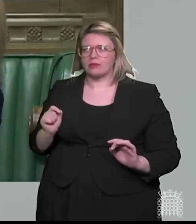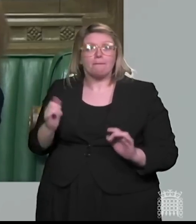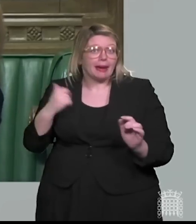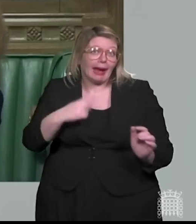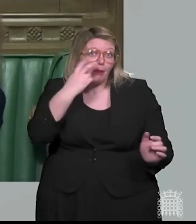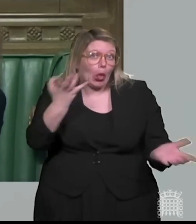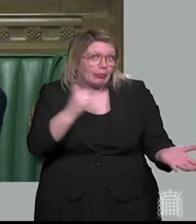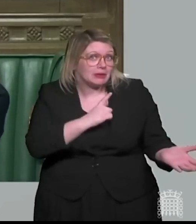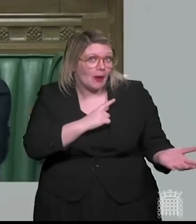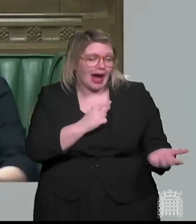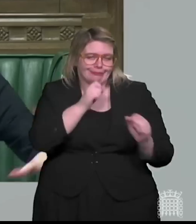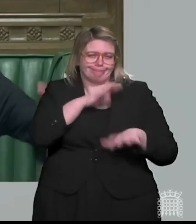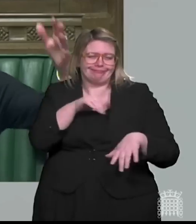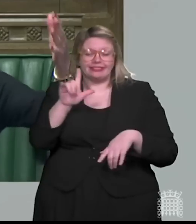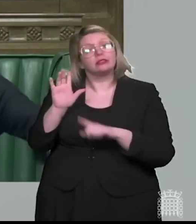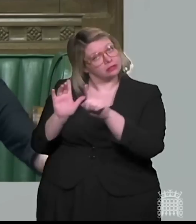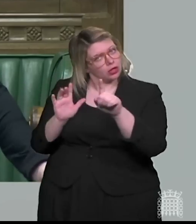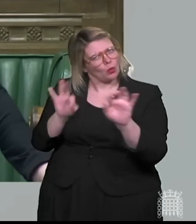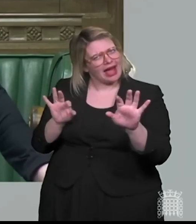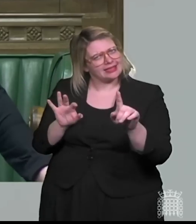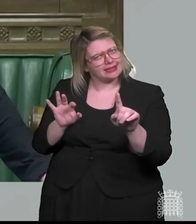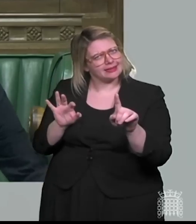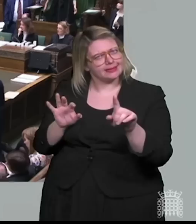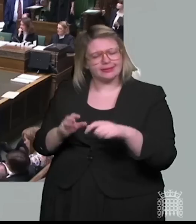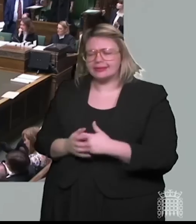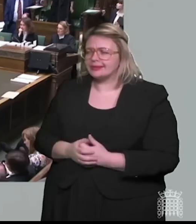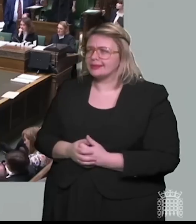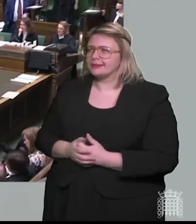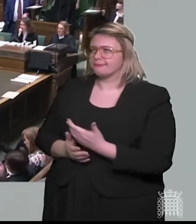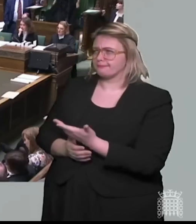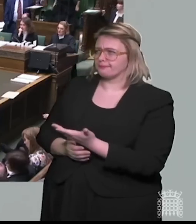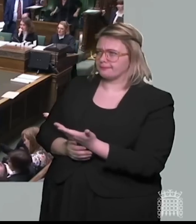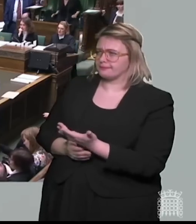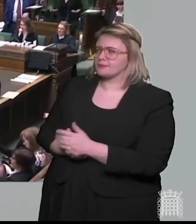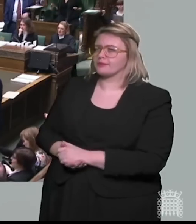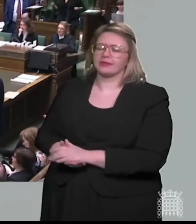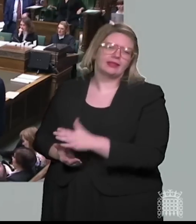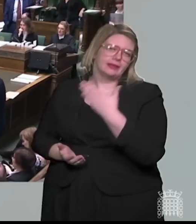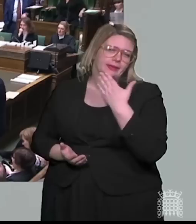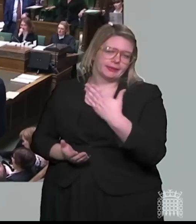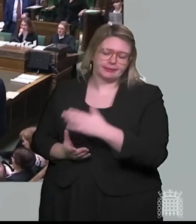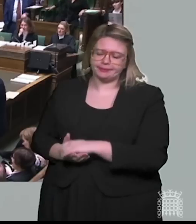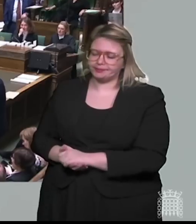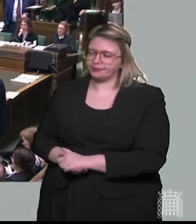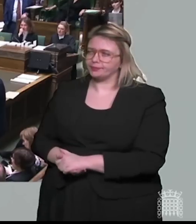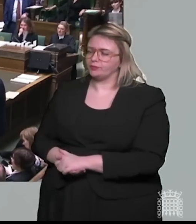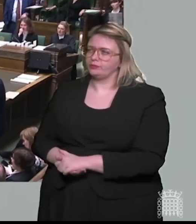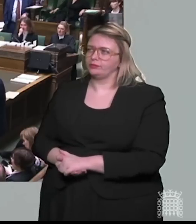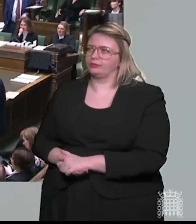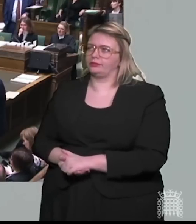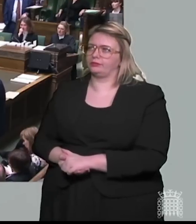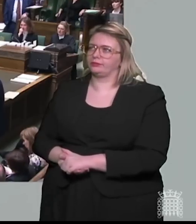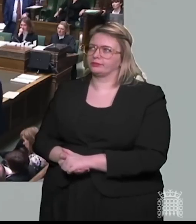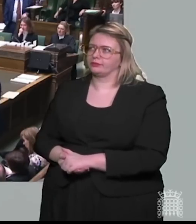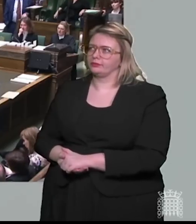No. Quiet. Sir Keir Starmer. Thank you. Let me give an example of that